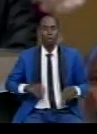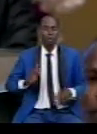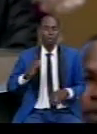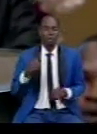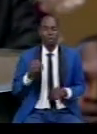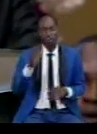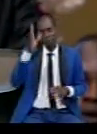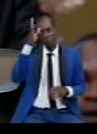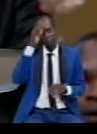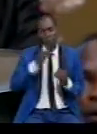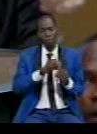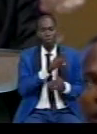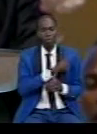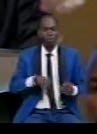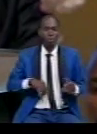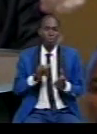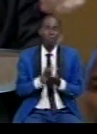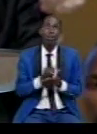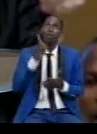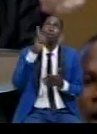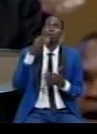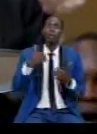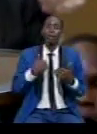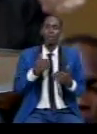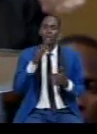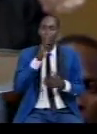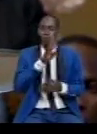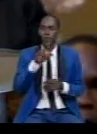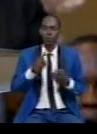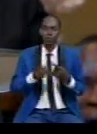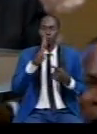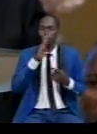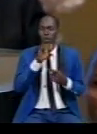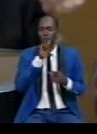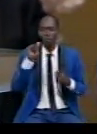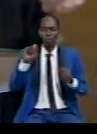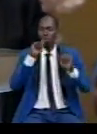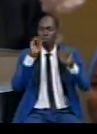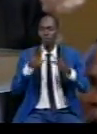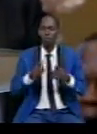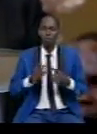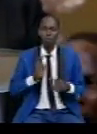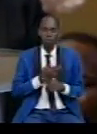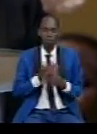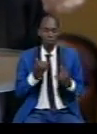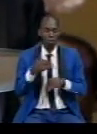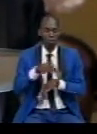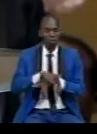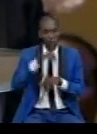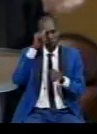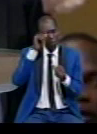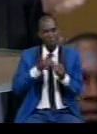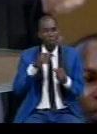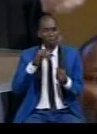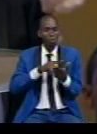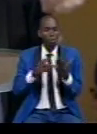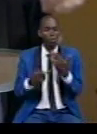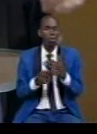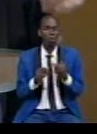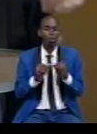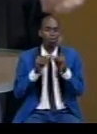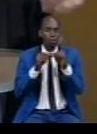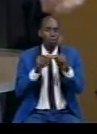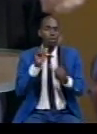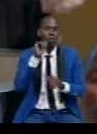used of God to be a blessing to us tonight. And remember, The program continues tomorrow,